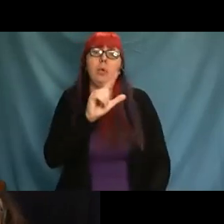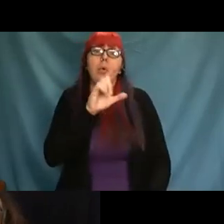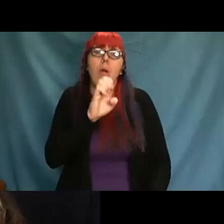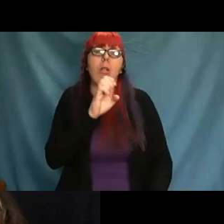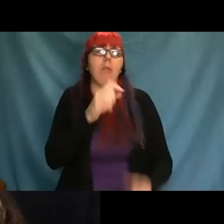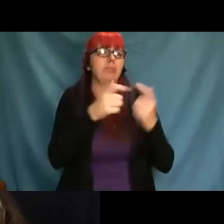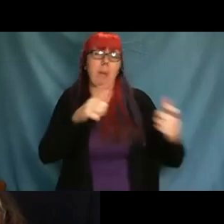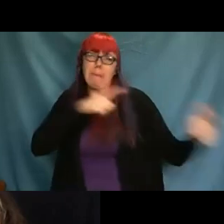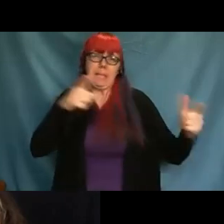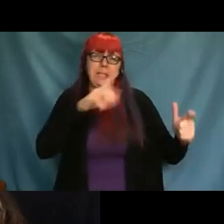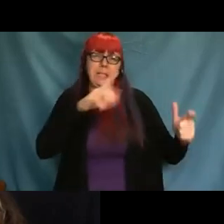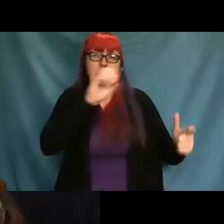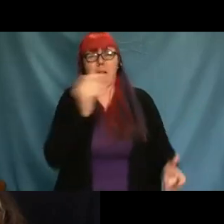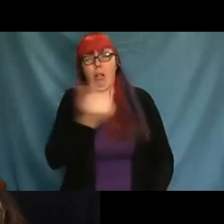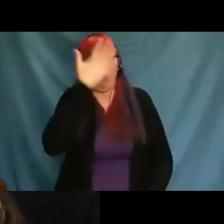that.